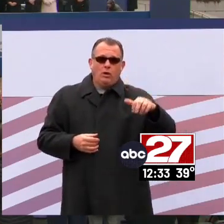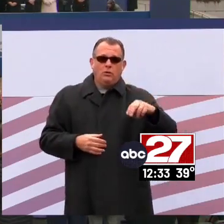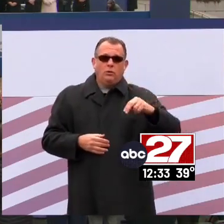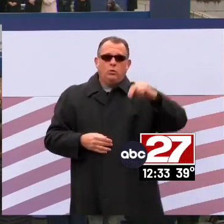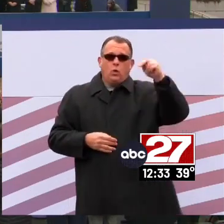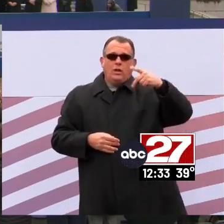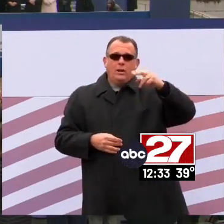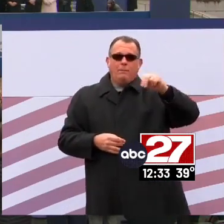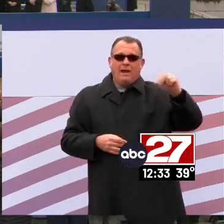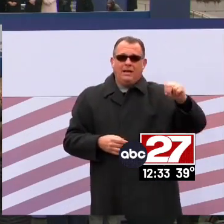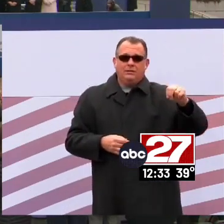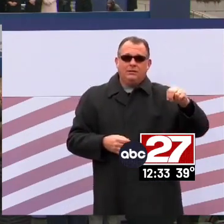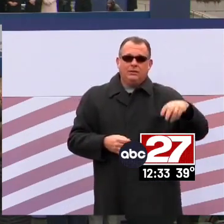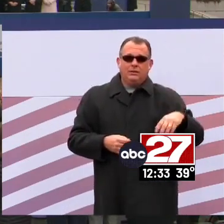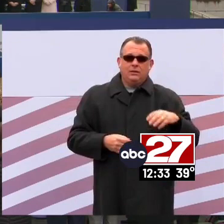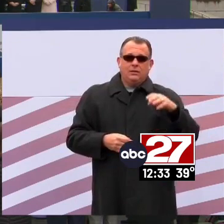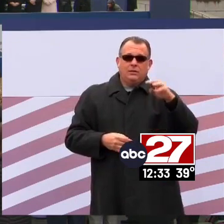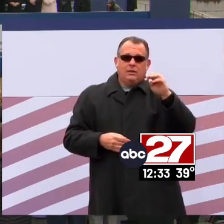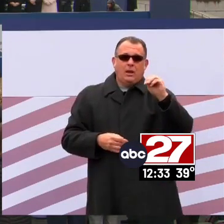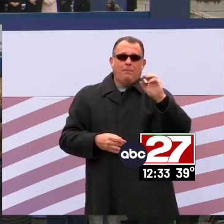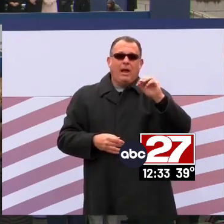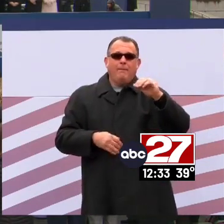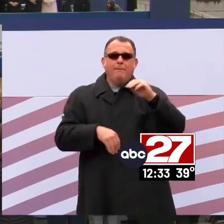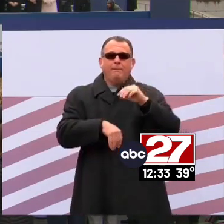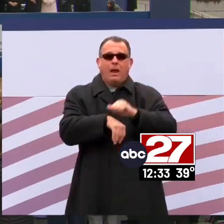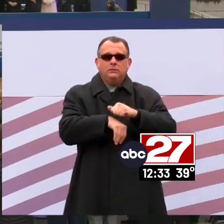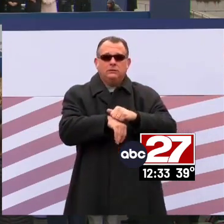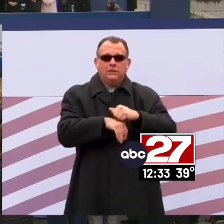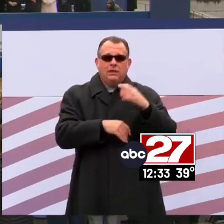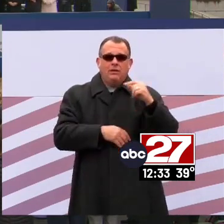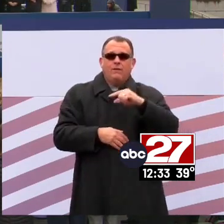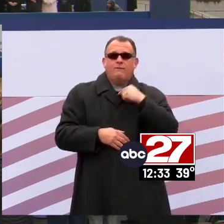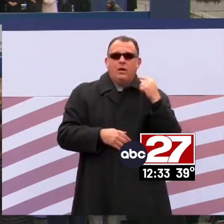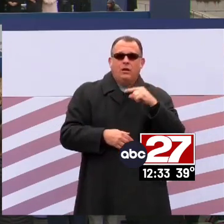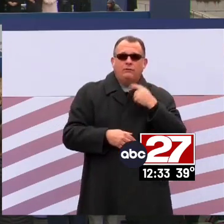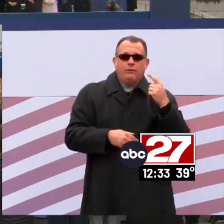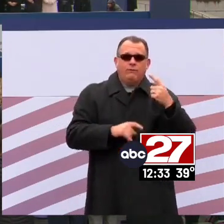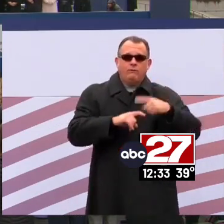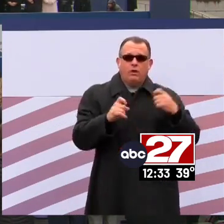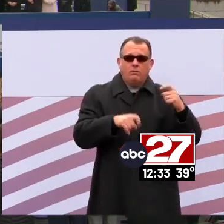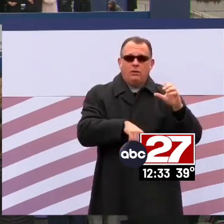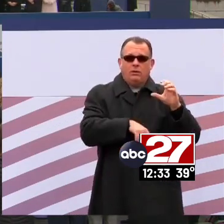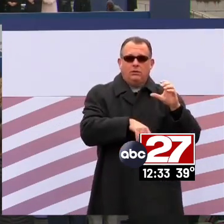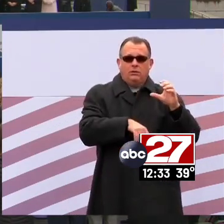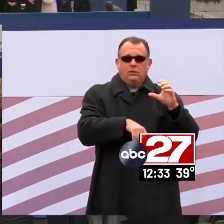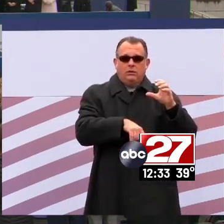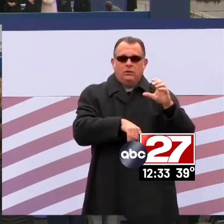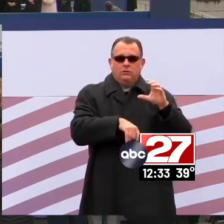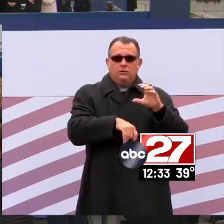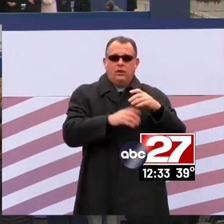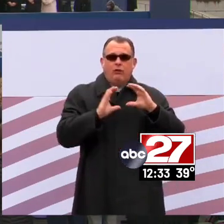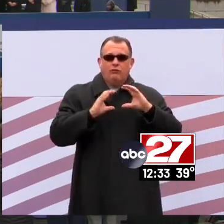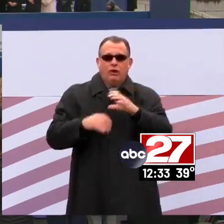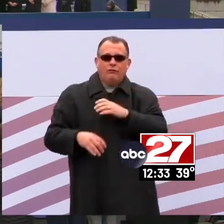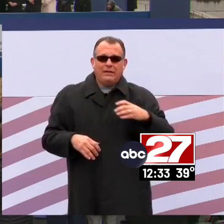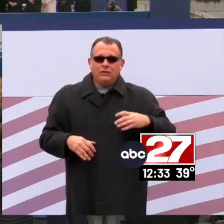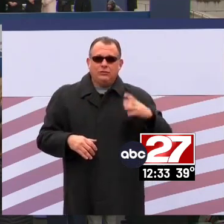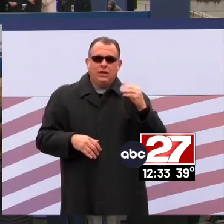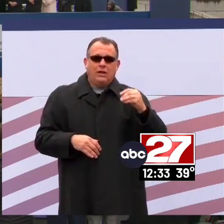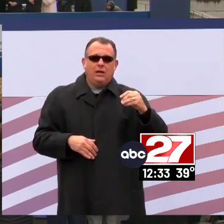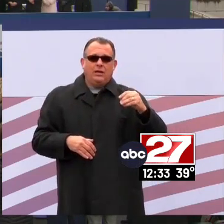S. Marks of Congregation Beth Orr, Monsignor Stephen McHenry of St. Anthony of Padua